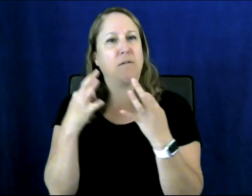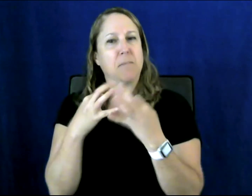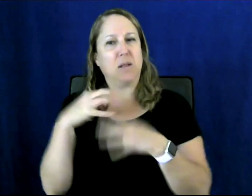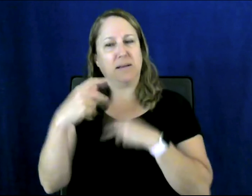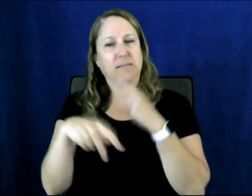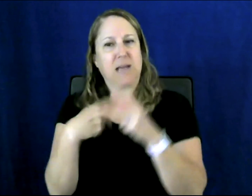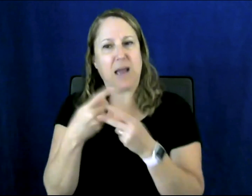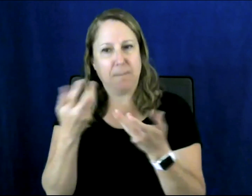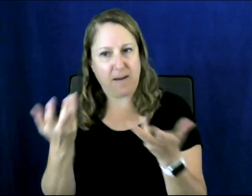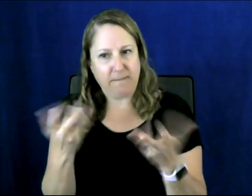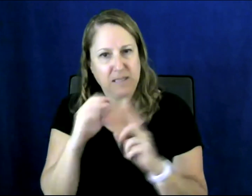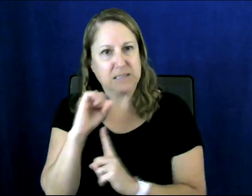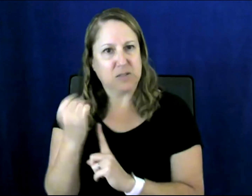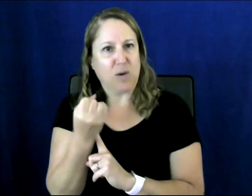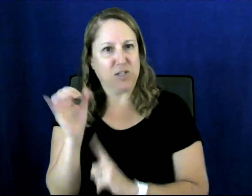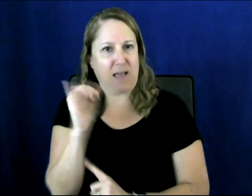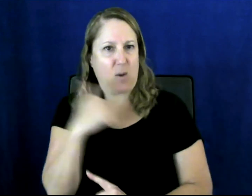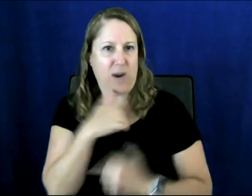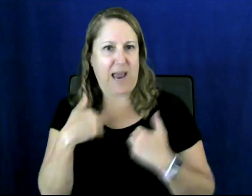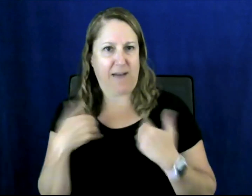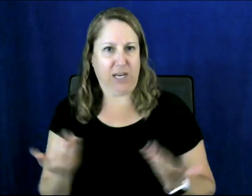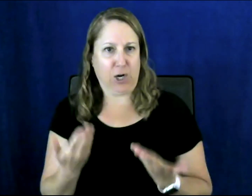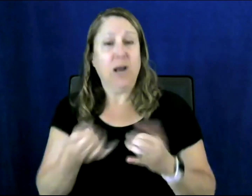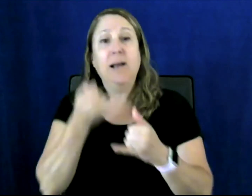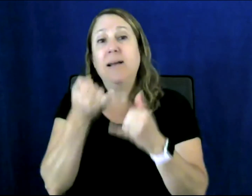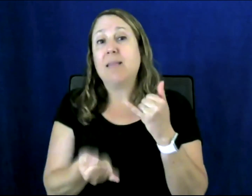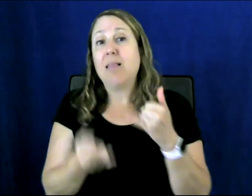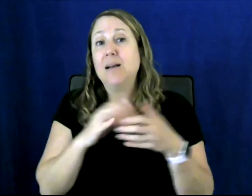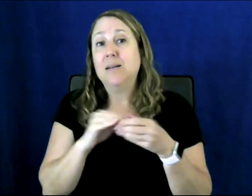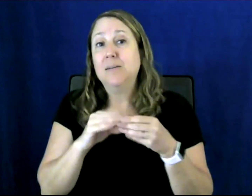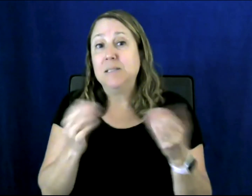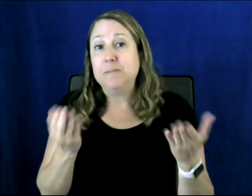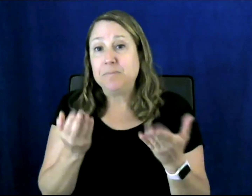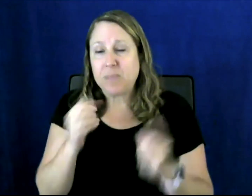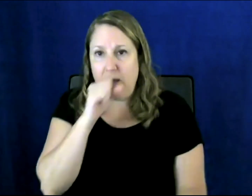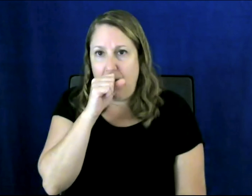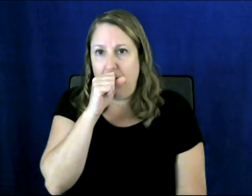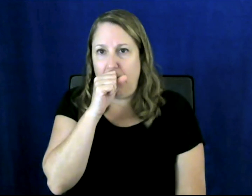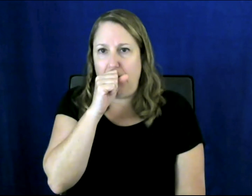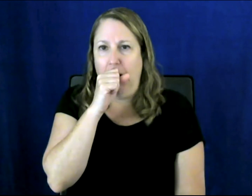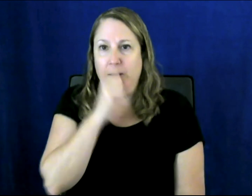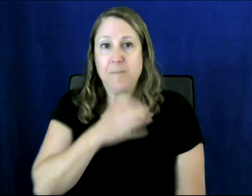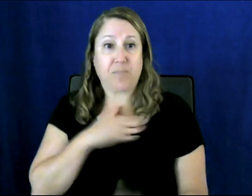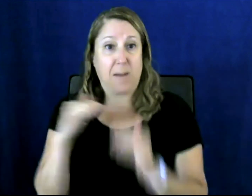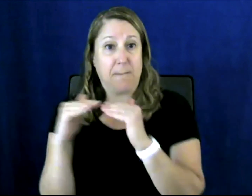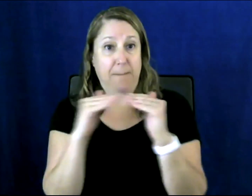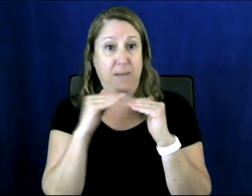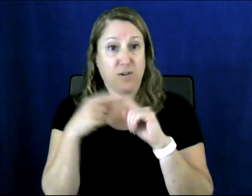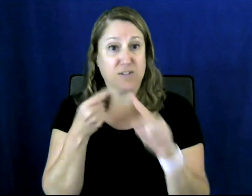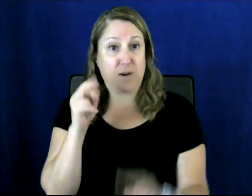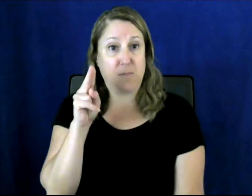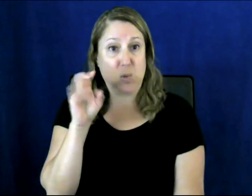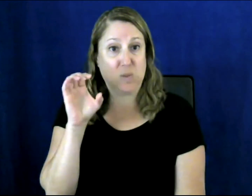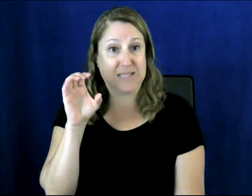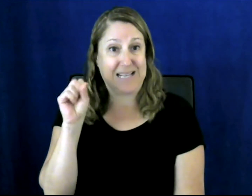talk that we've organized ourselves. The last thing I have for you is my peers from UC Santa Cruz,